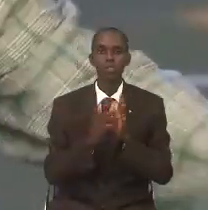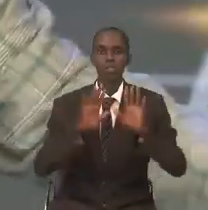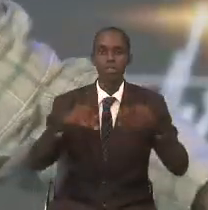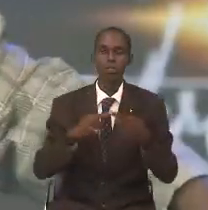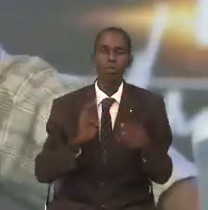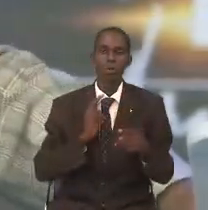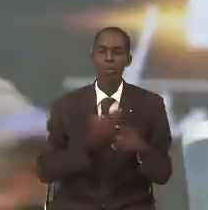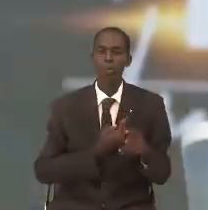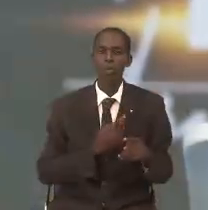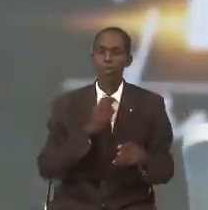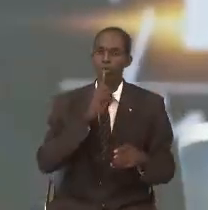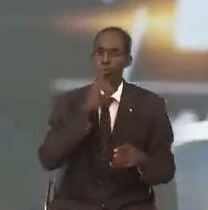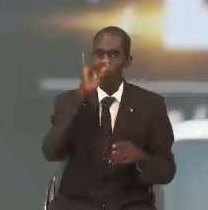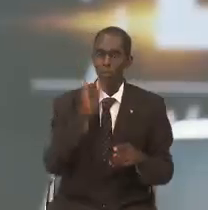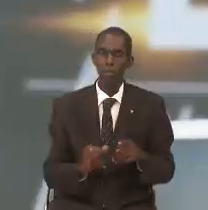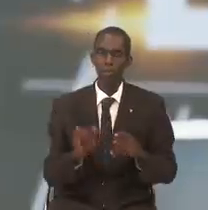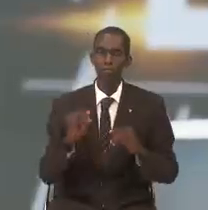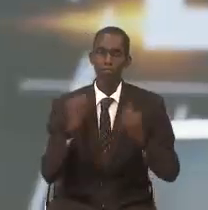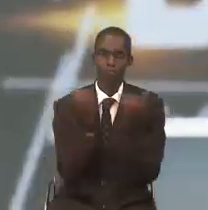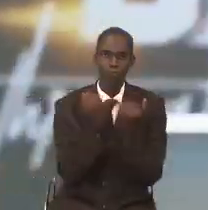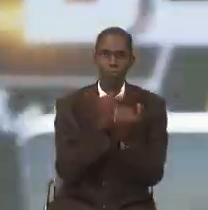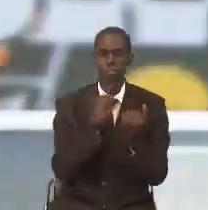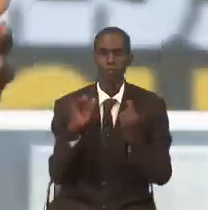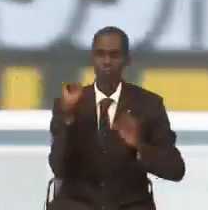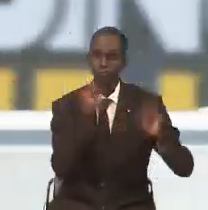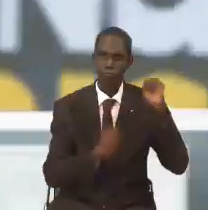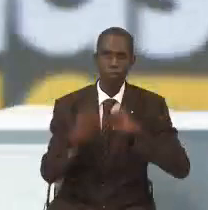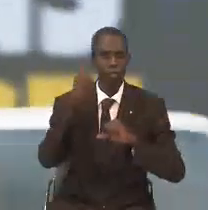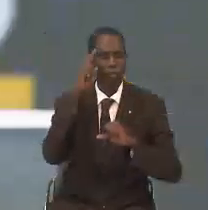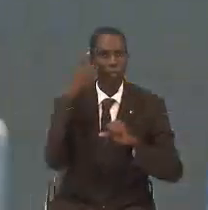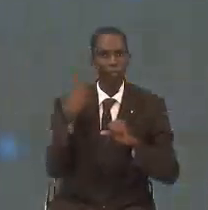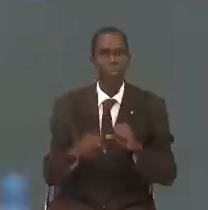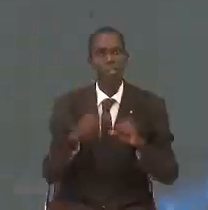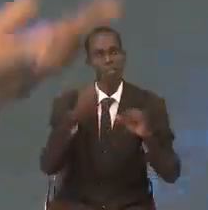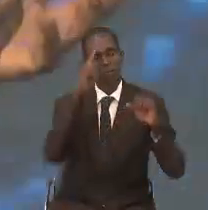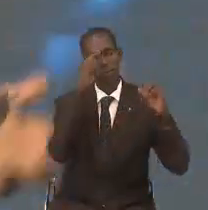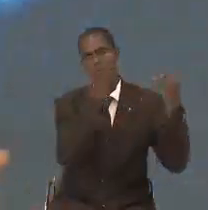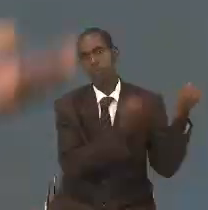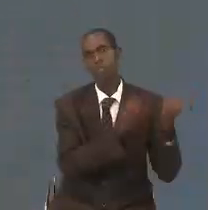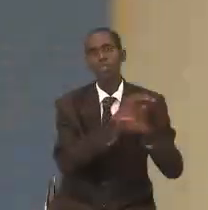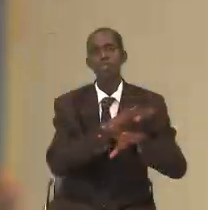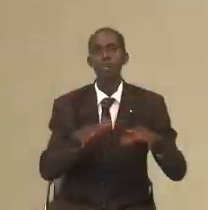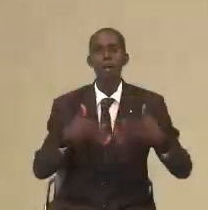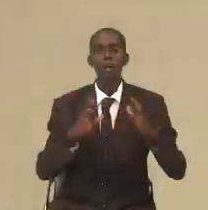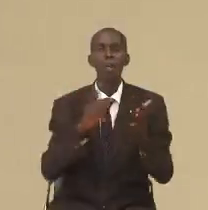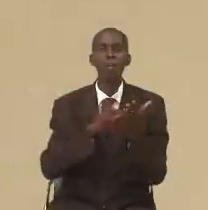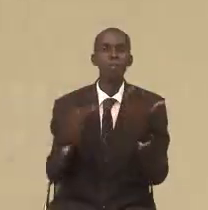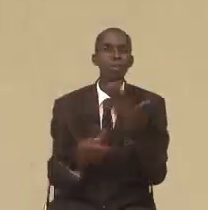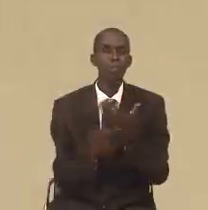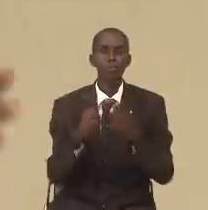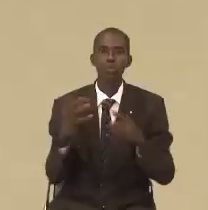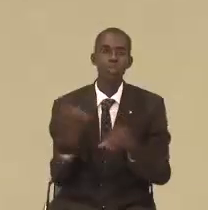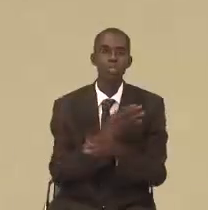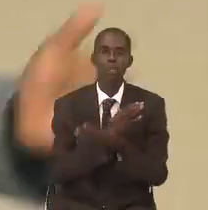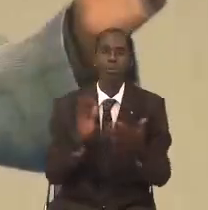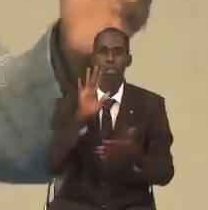once delivered unto the saints. Don't let a crusade take your conviction away from you,